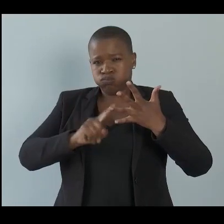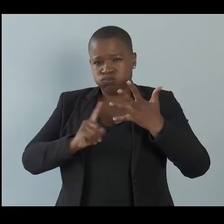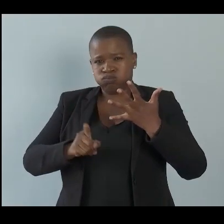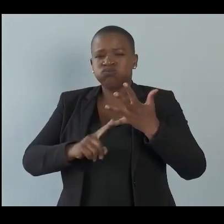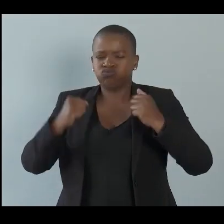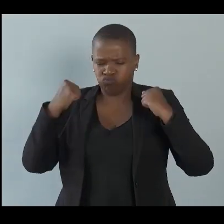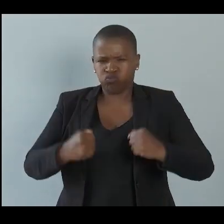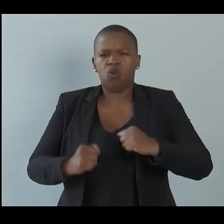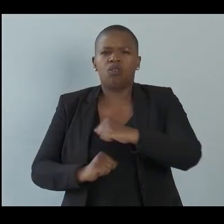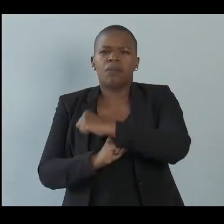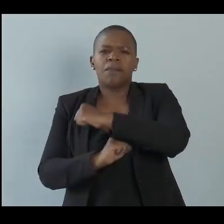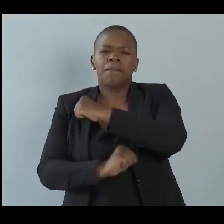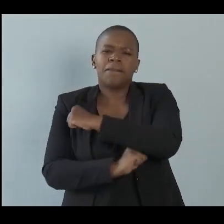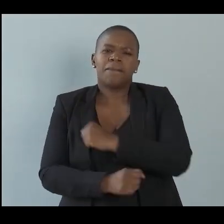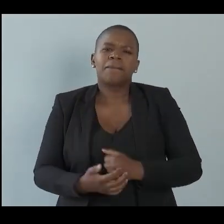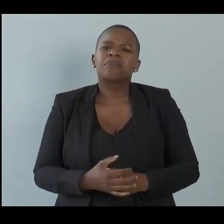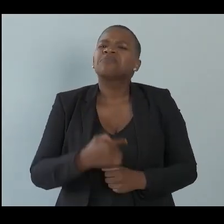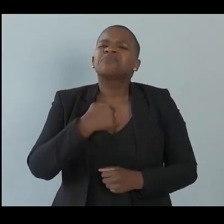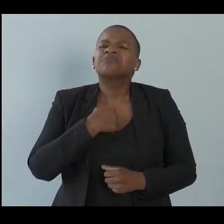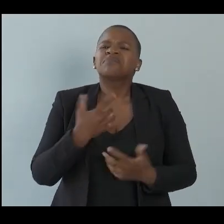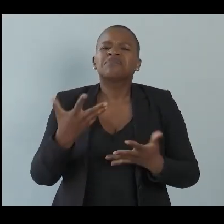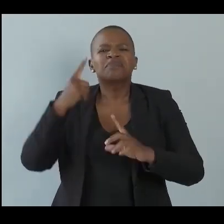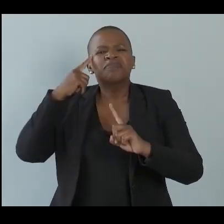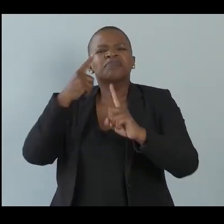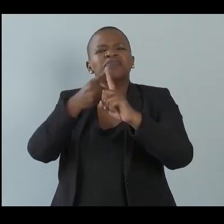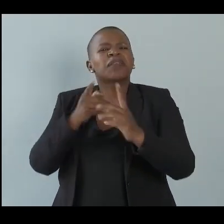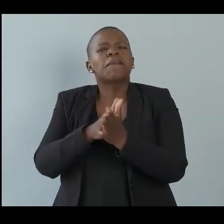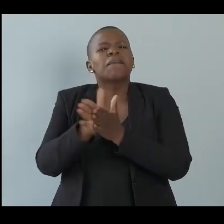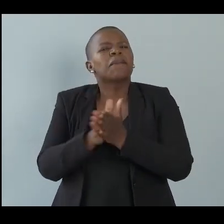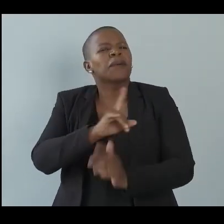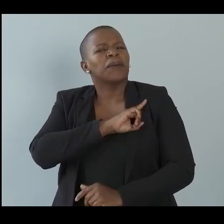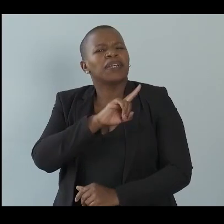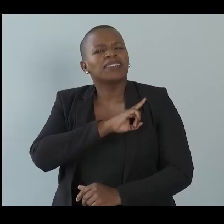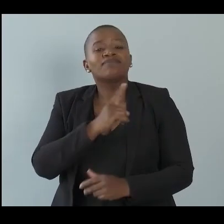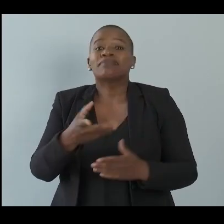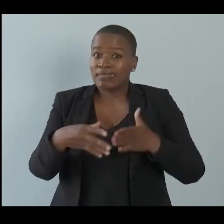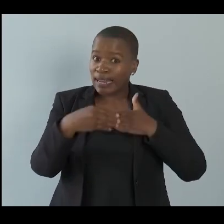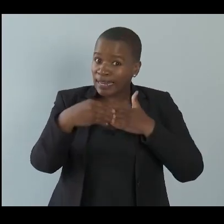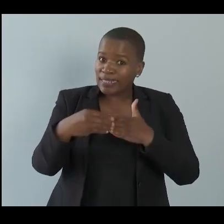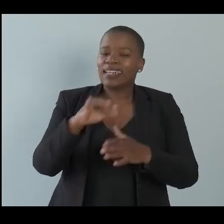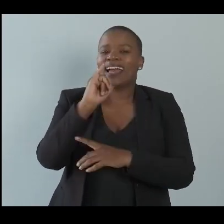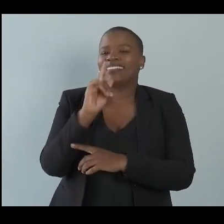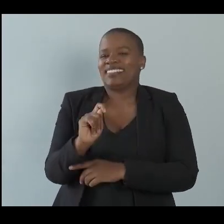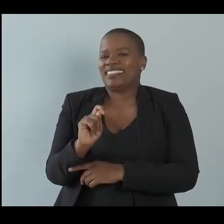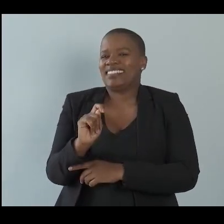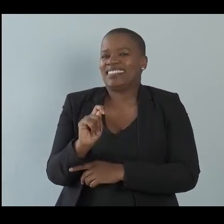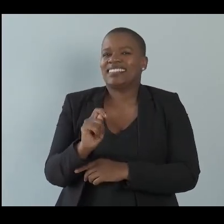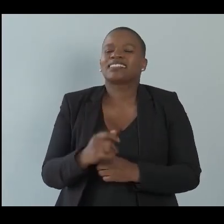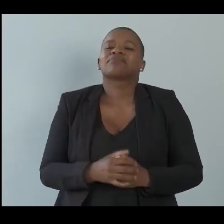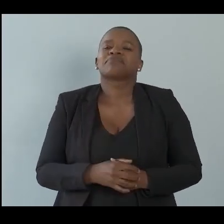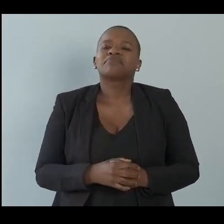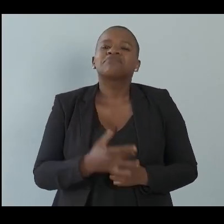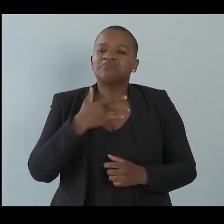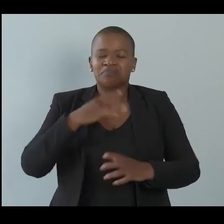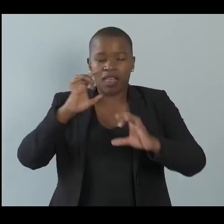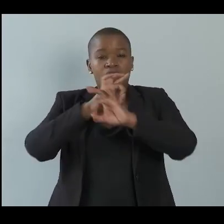We defined our aspiration to be the leading platform and IT services business in our chosen markets, and we defined a clear